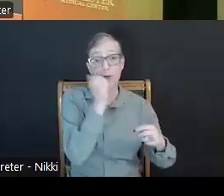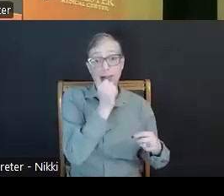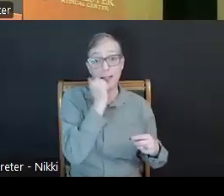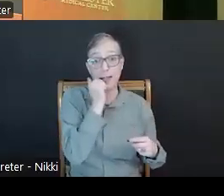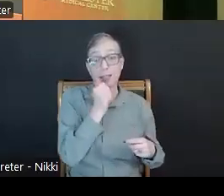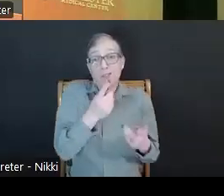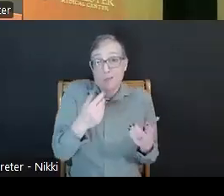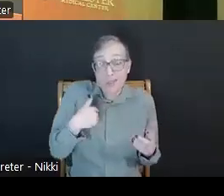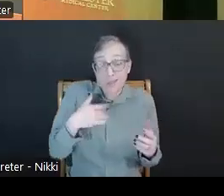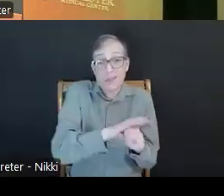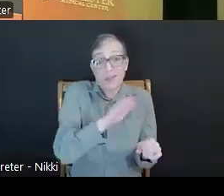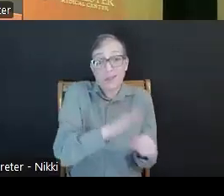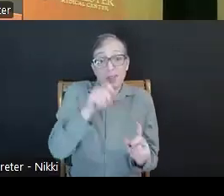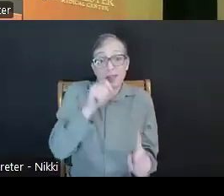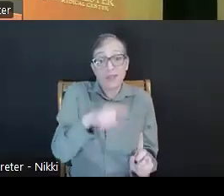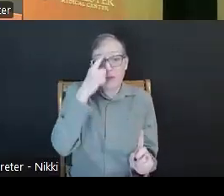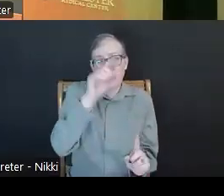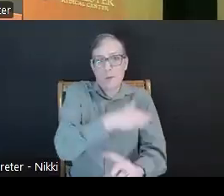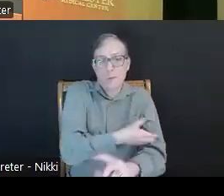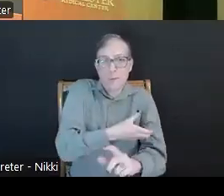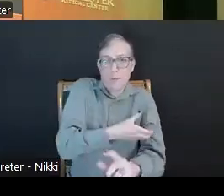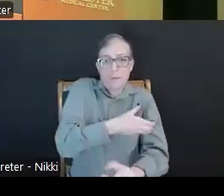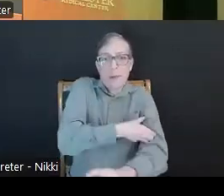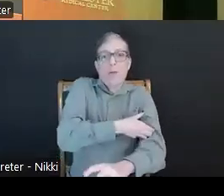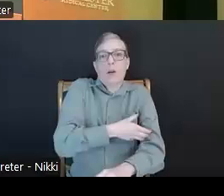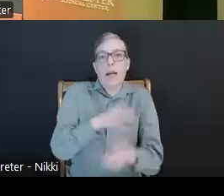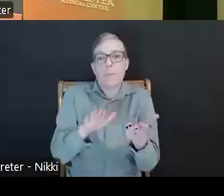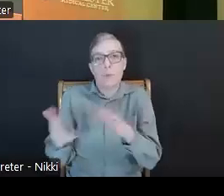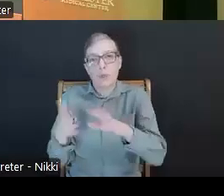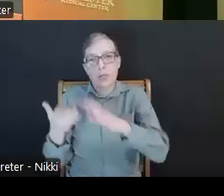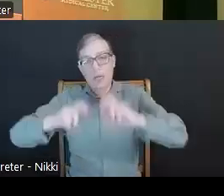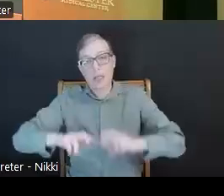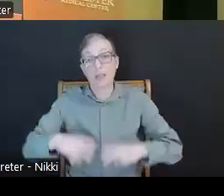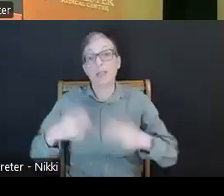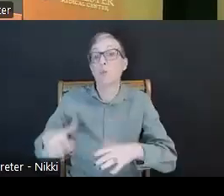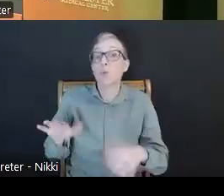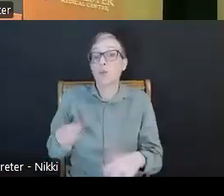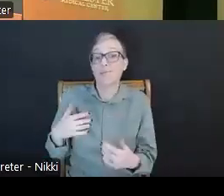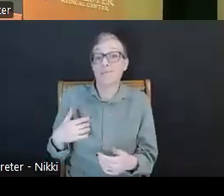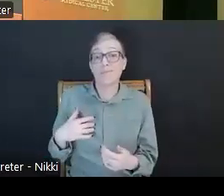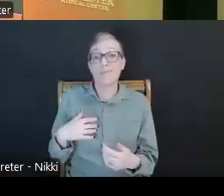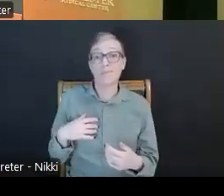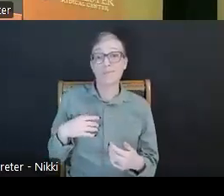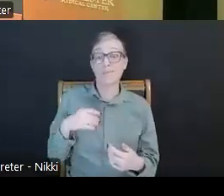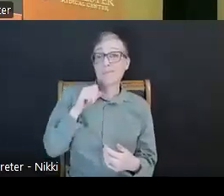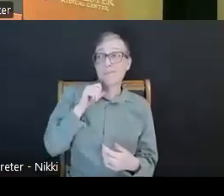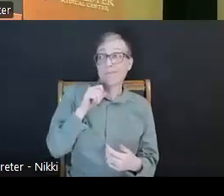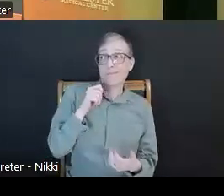is awesome and kind of rare for health system bioinformatics research.